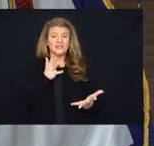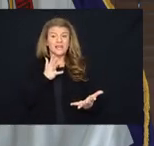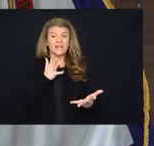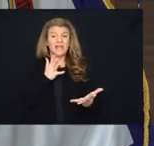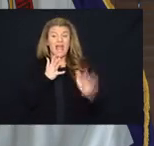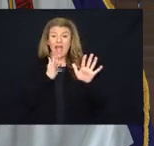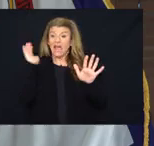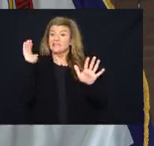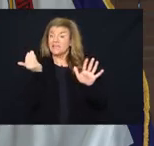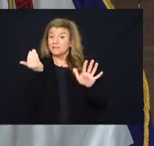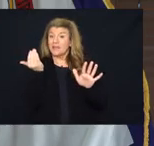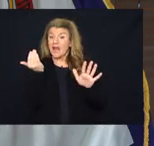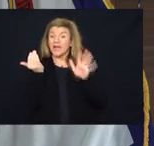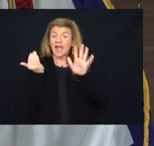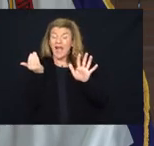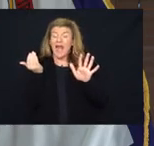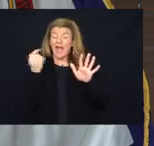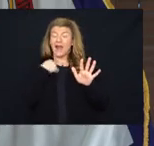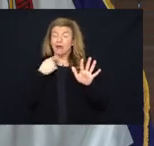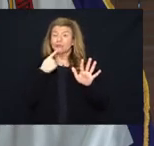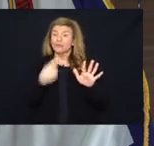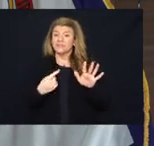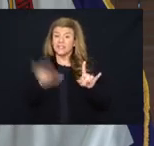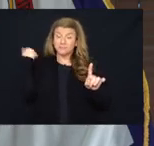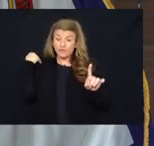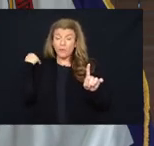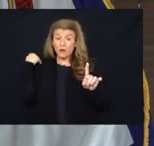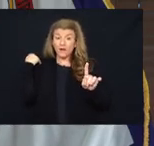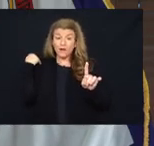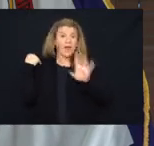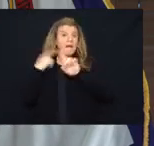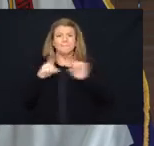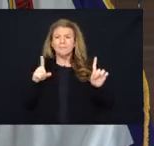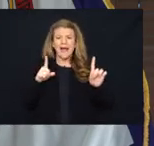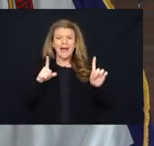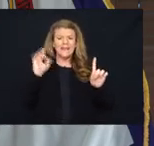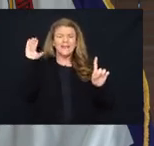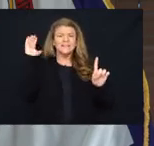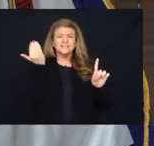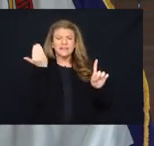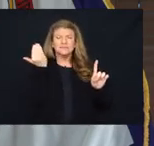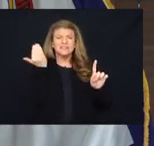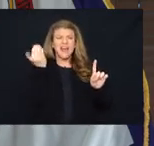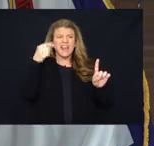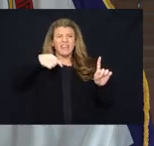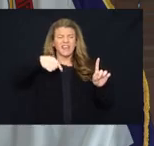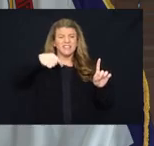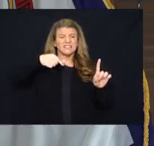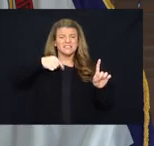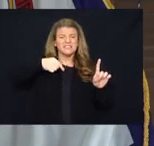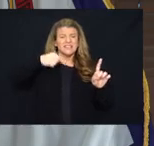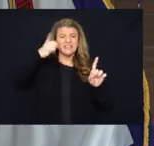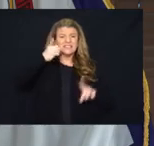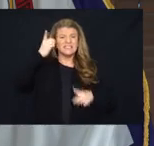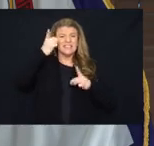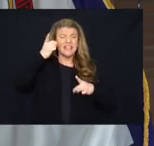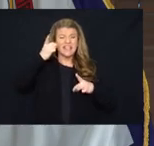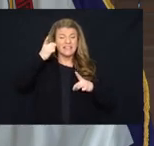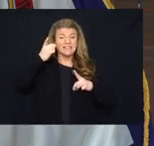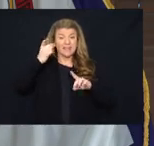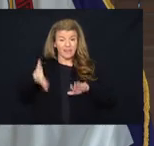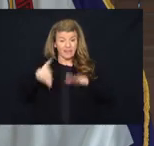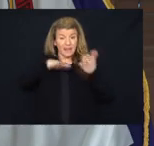It seems like, and I was going to say this to you before, but it seems like that this thing, the